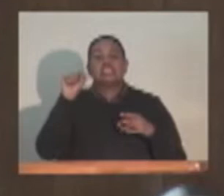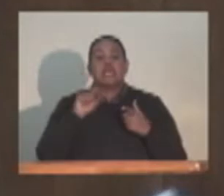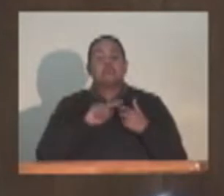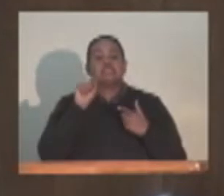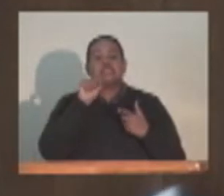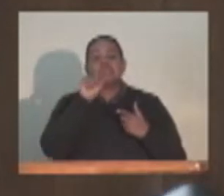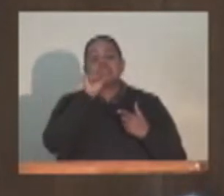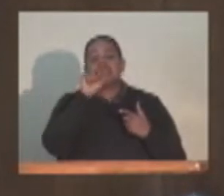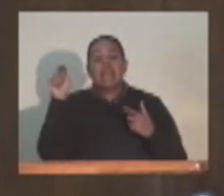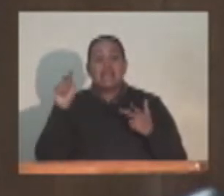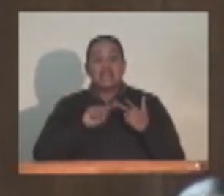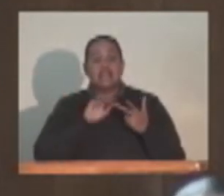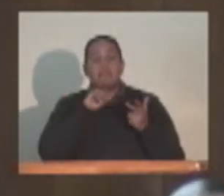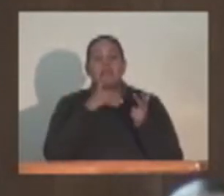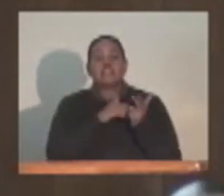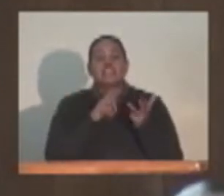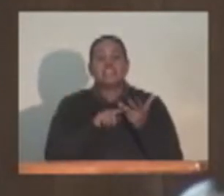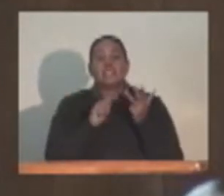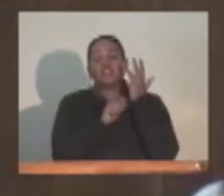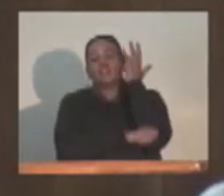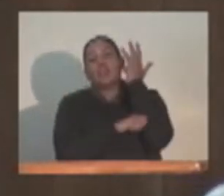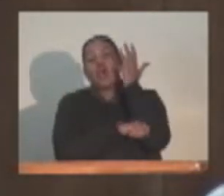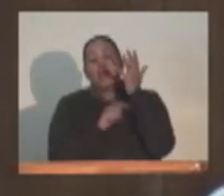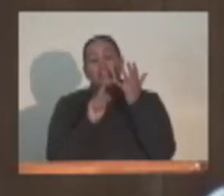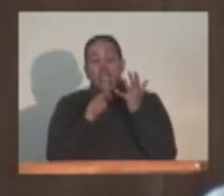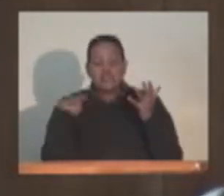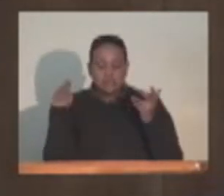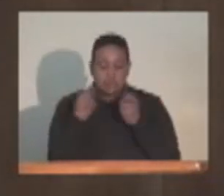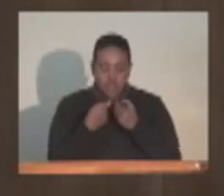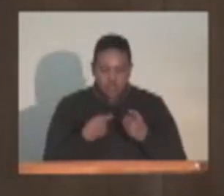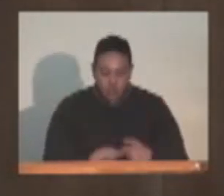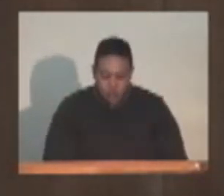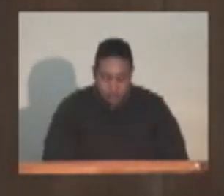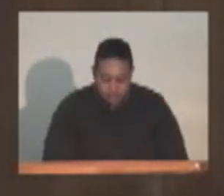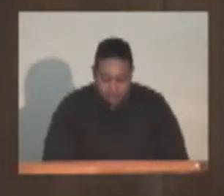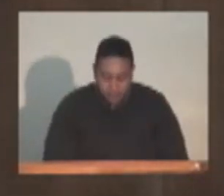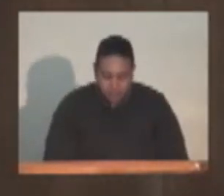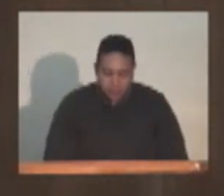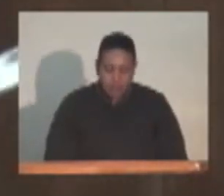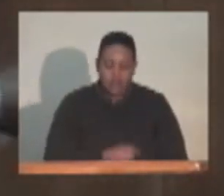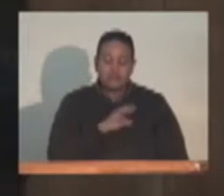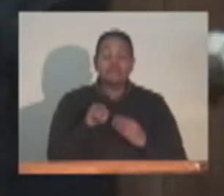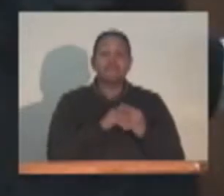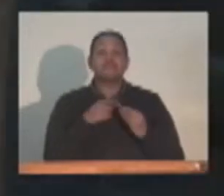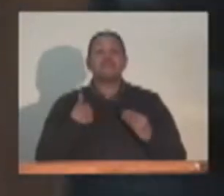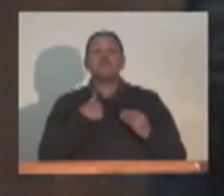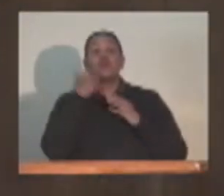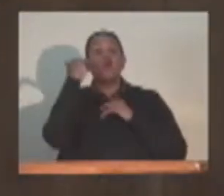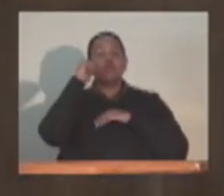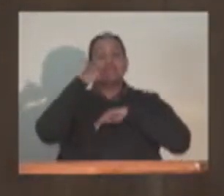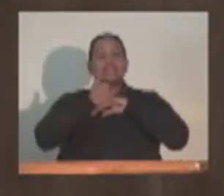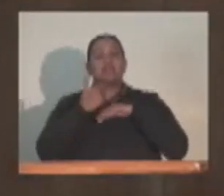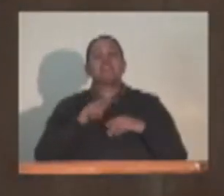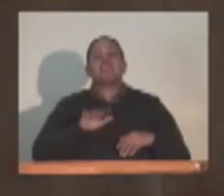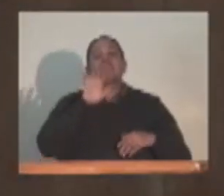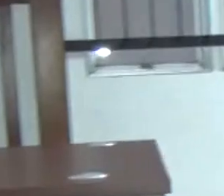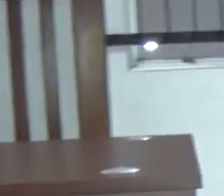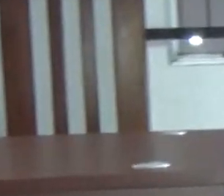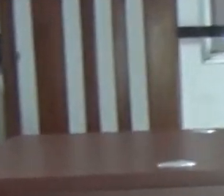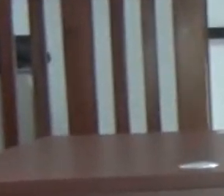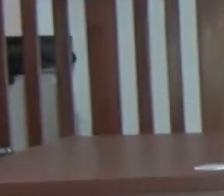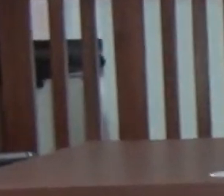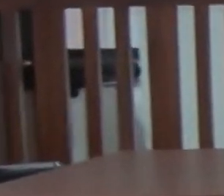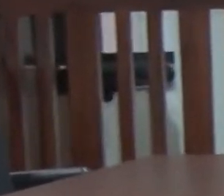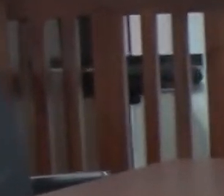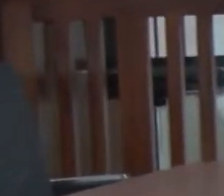St. Anne, Manchester, Trelawney, and Spanish Town. Plus, Mr. Speaker, We hope to establish 5 family courts.